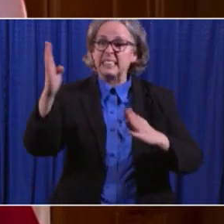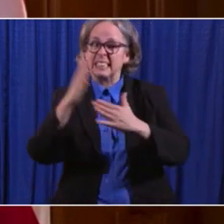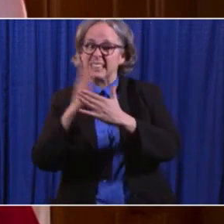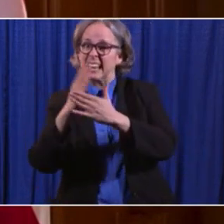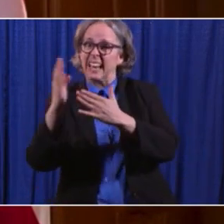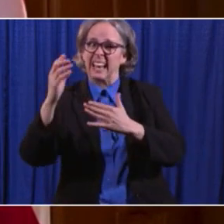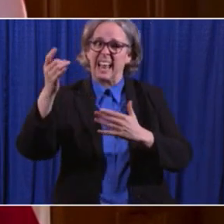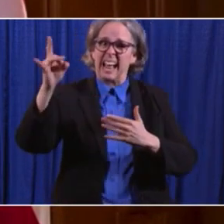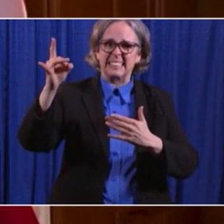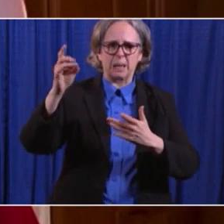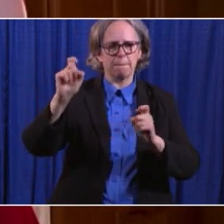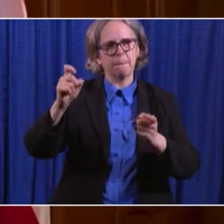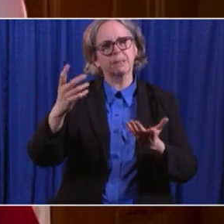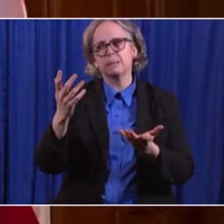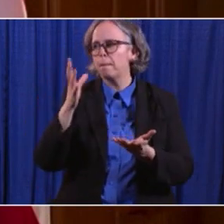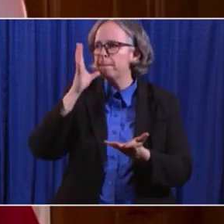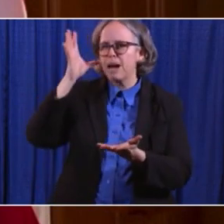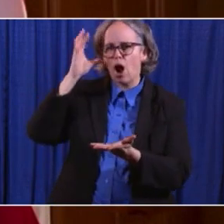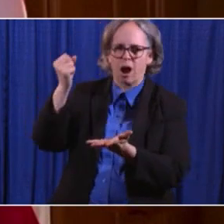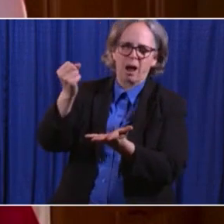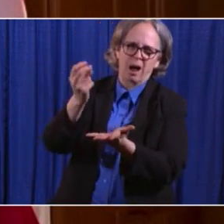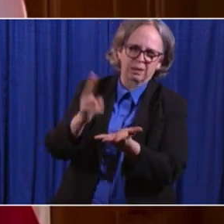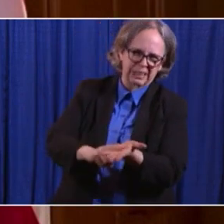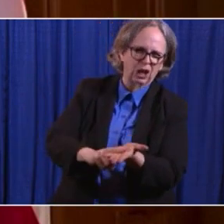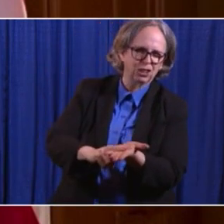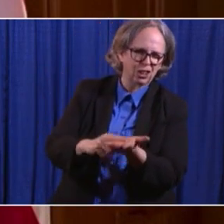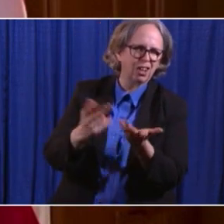into school before they would be able to do that.